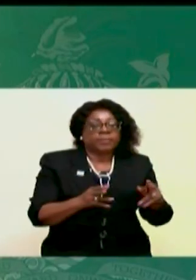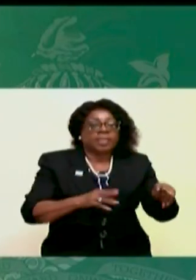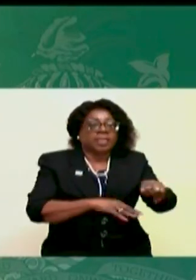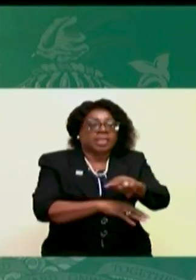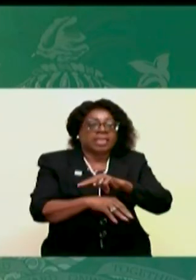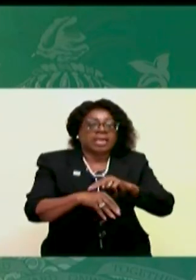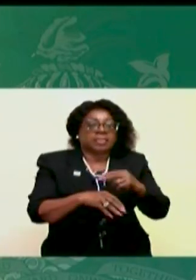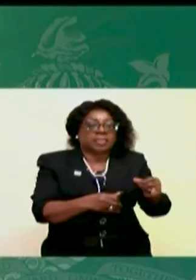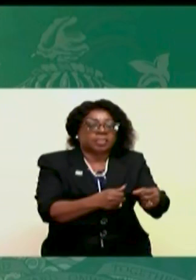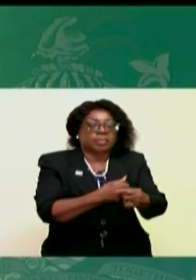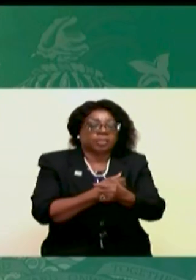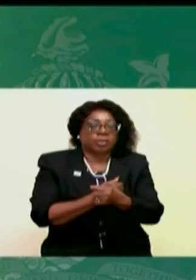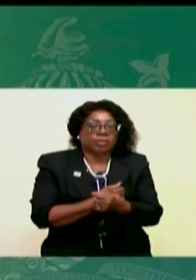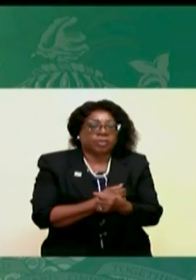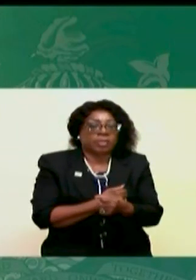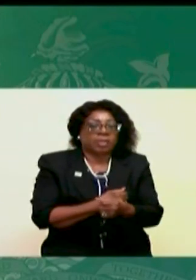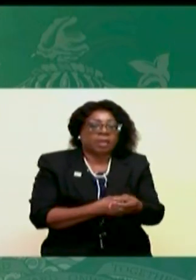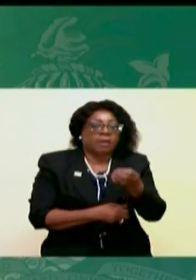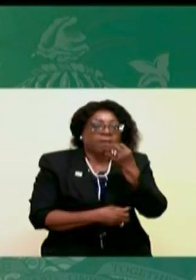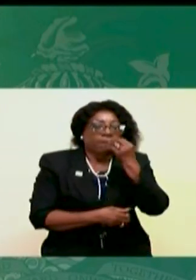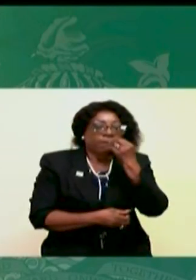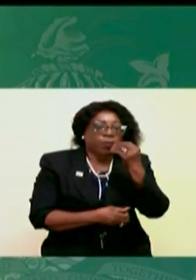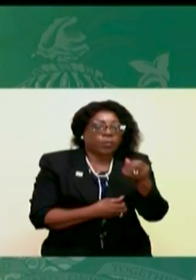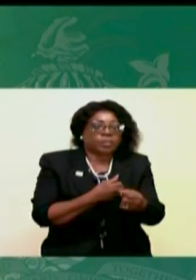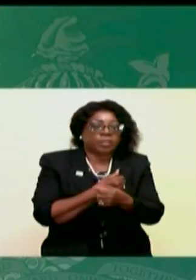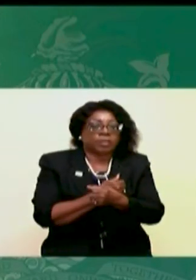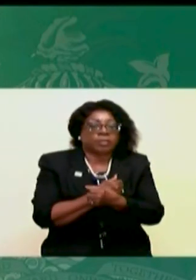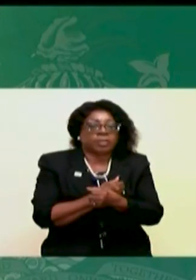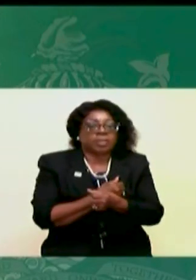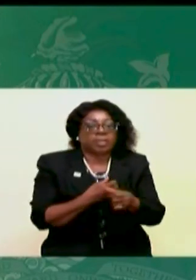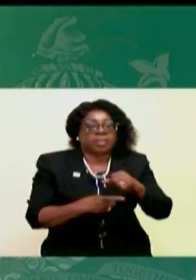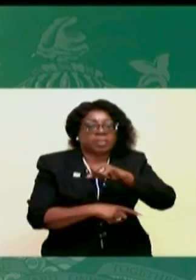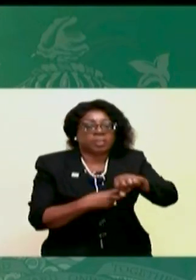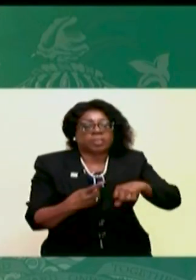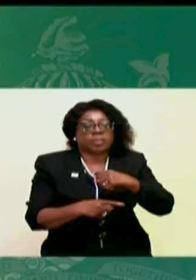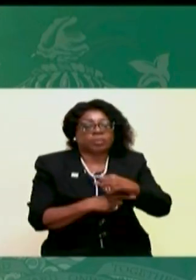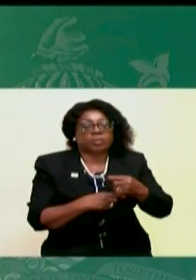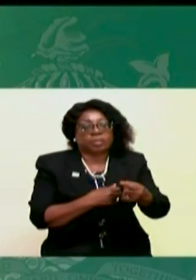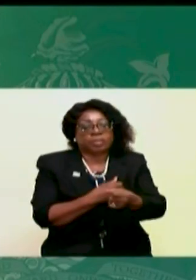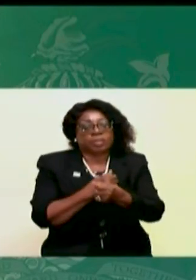security, food security, social security.